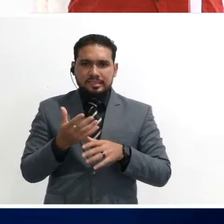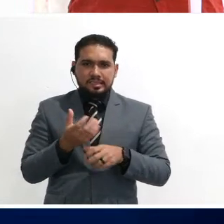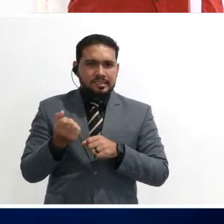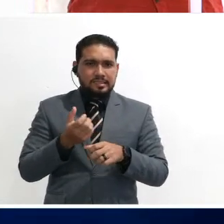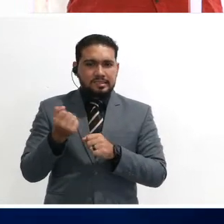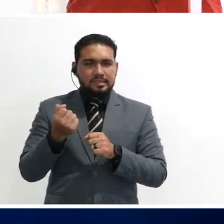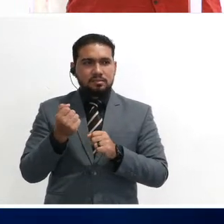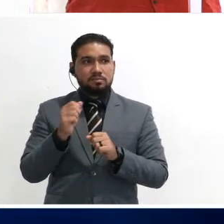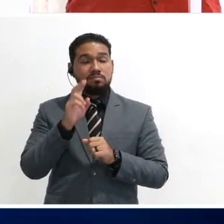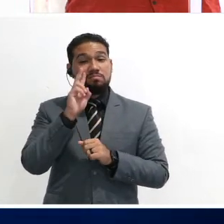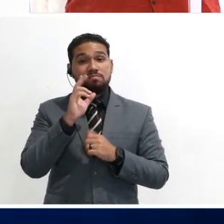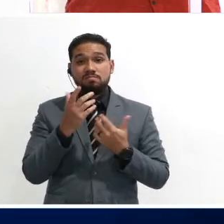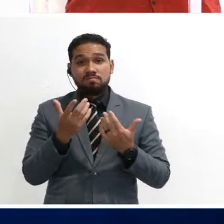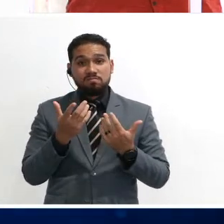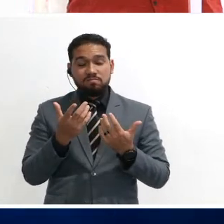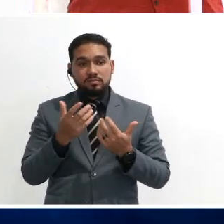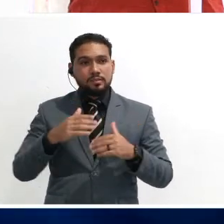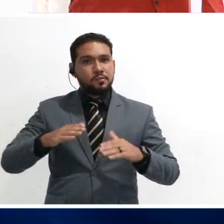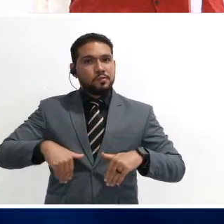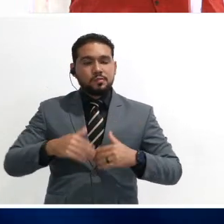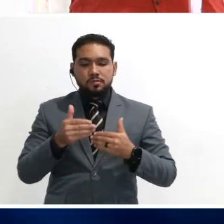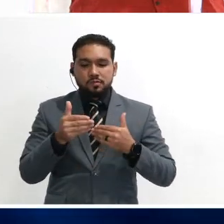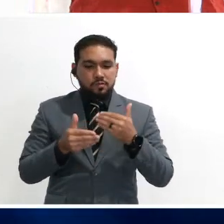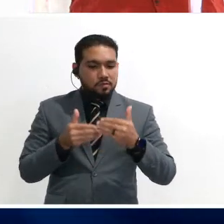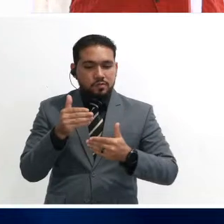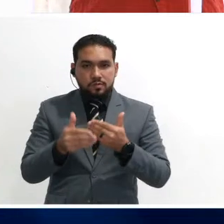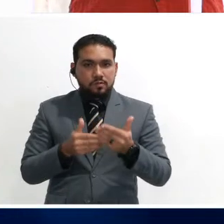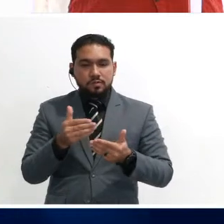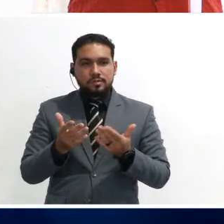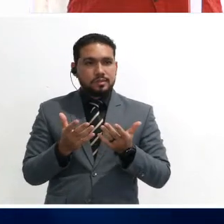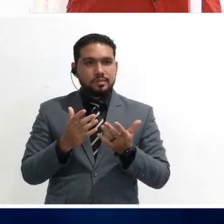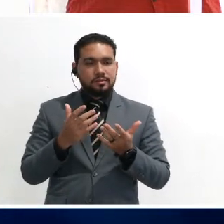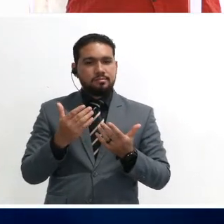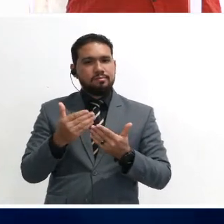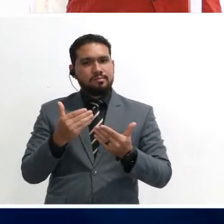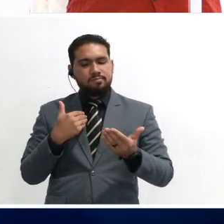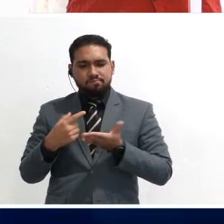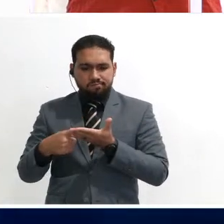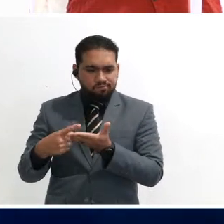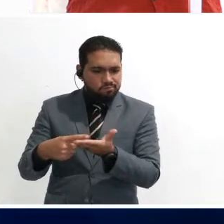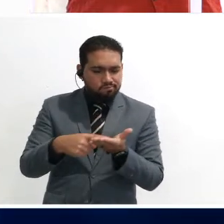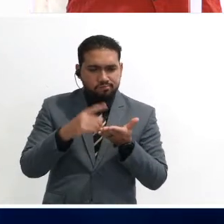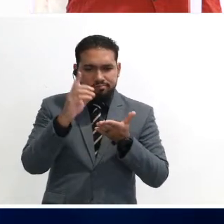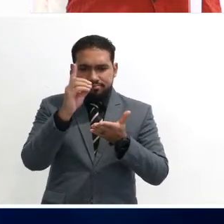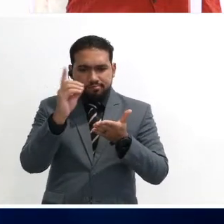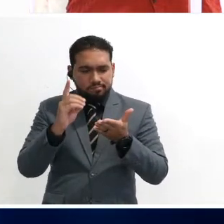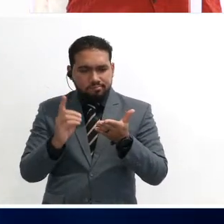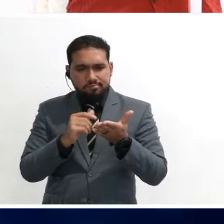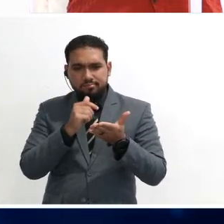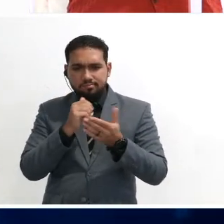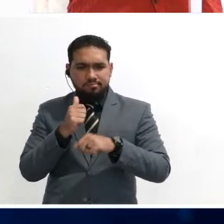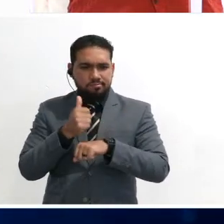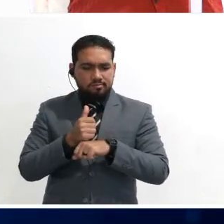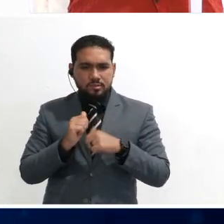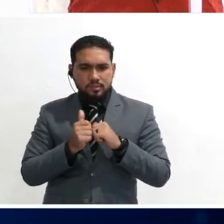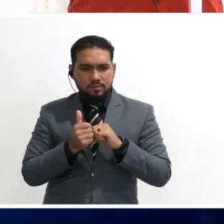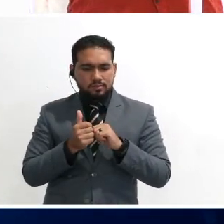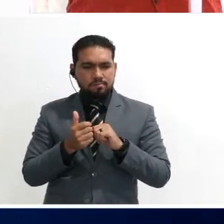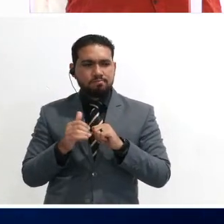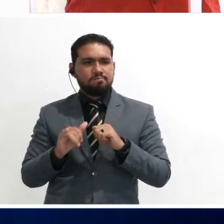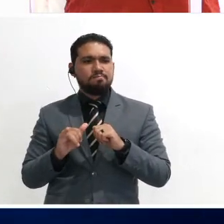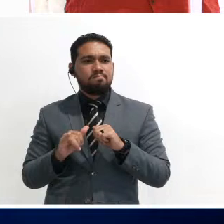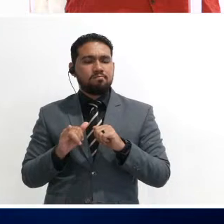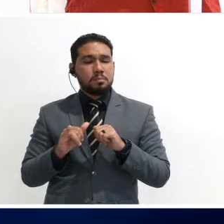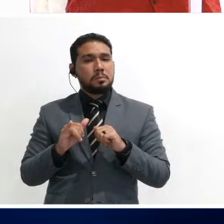technology yet or the assembly technology. It was very difficult. And so we started pushing this concept of, you don't have to